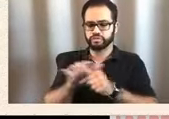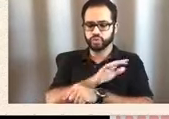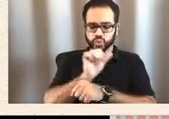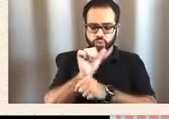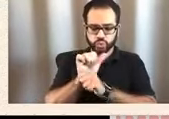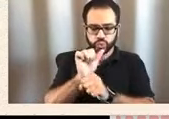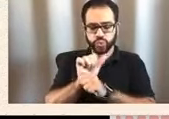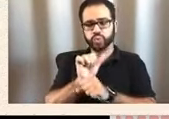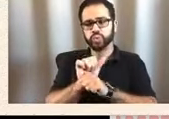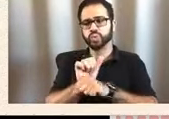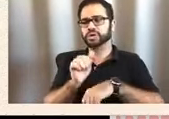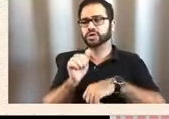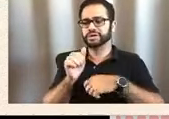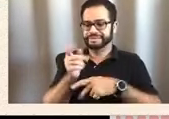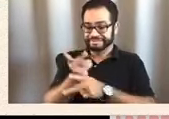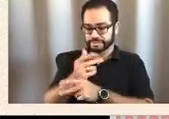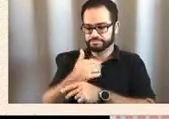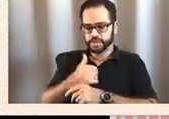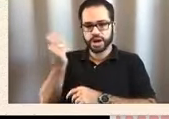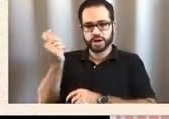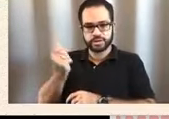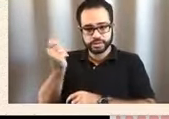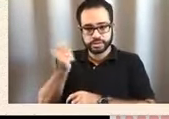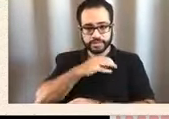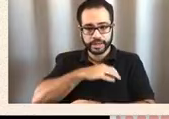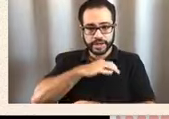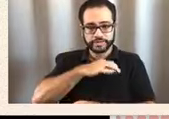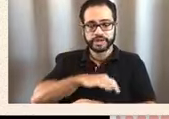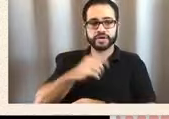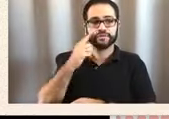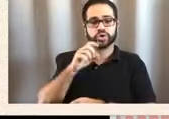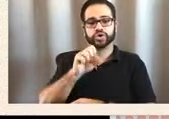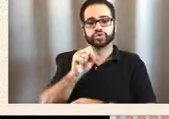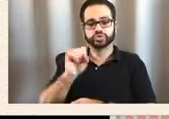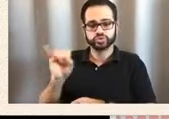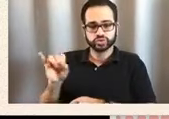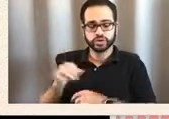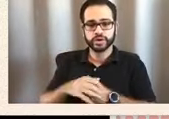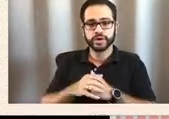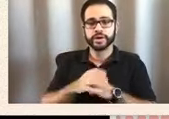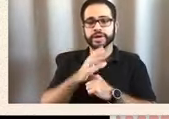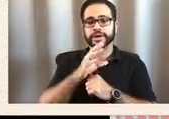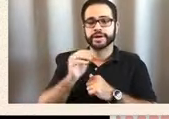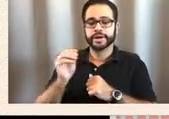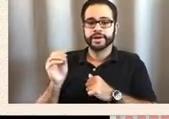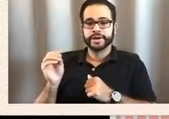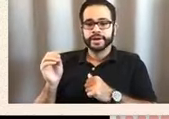my benefits of Social Security, as well as